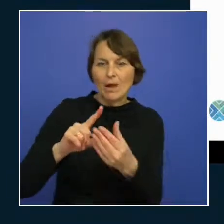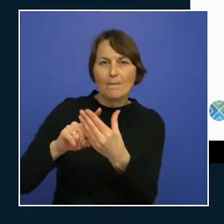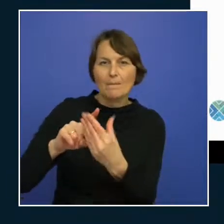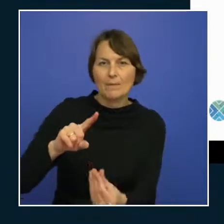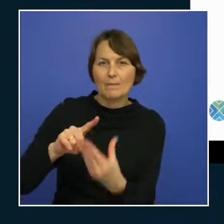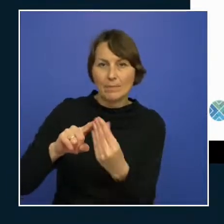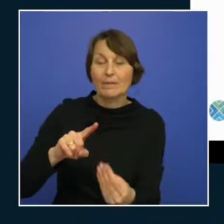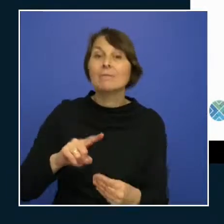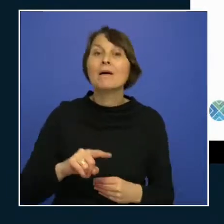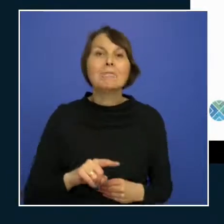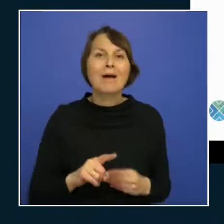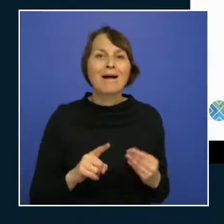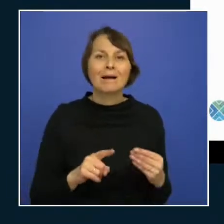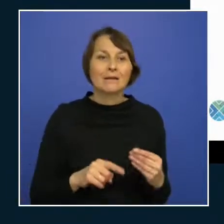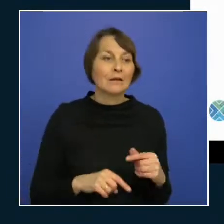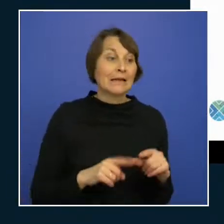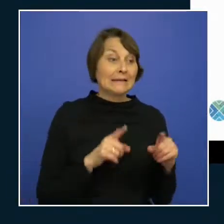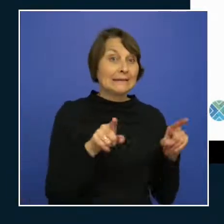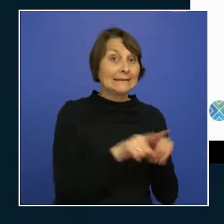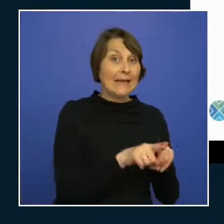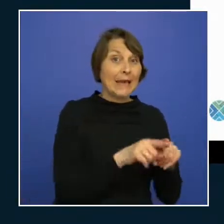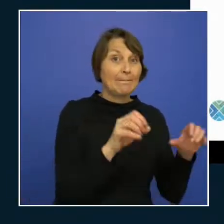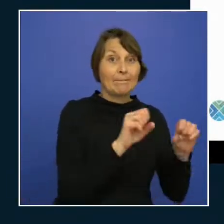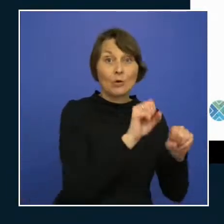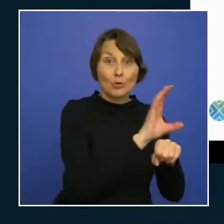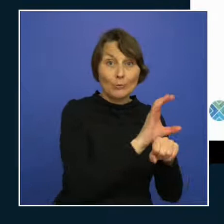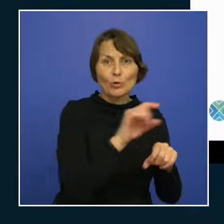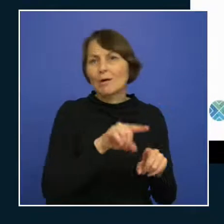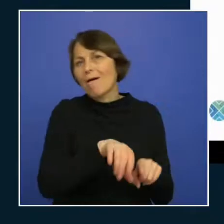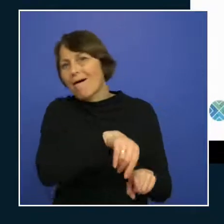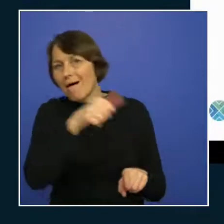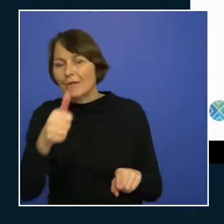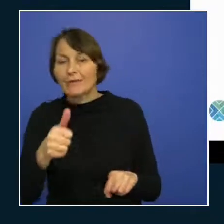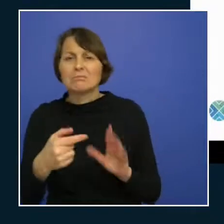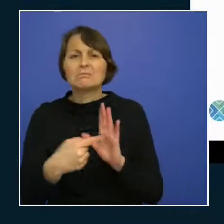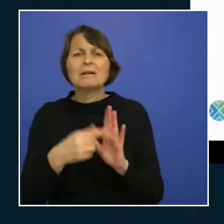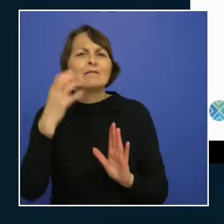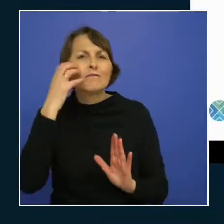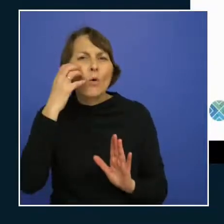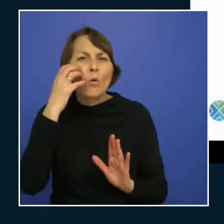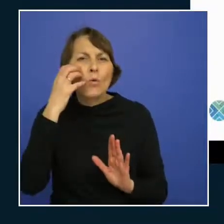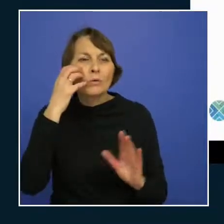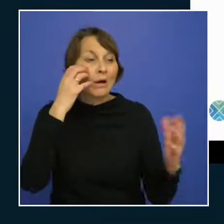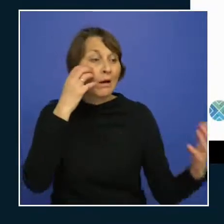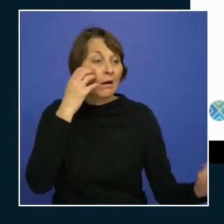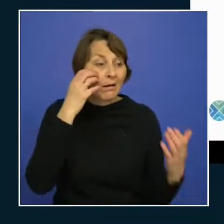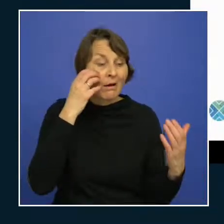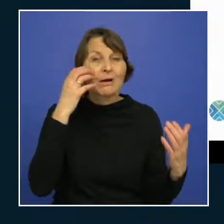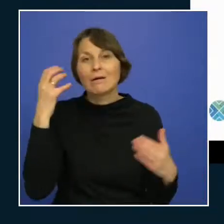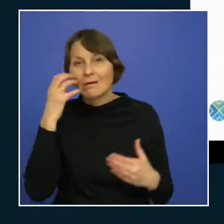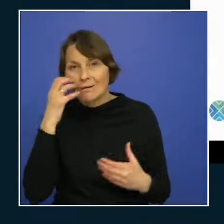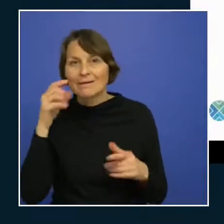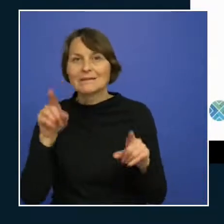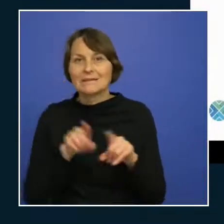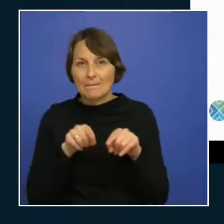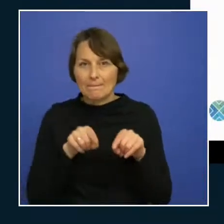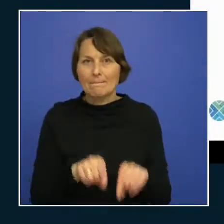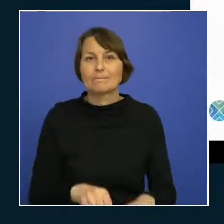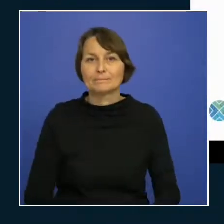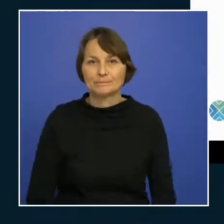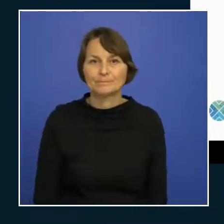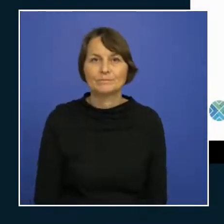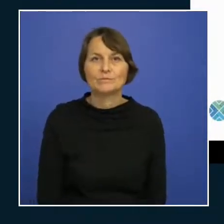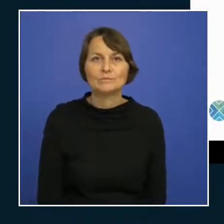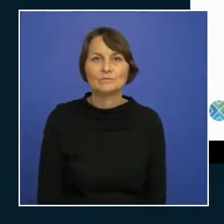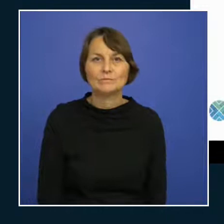second device, like, for example, your phone. And when you only use a password to authenticate, you leave an